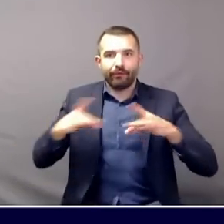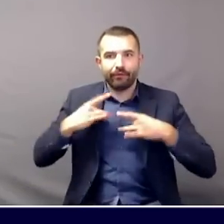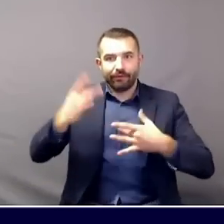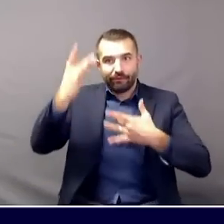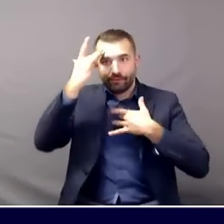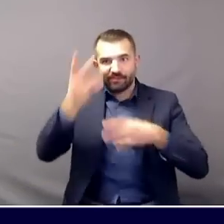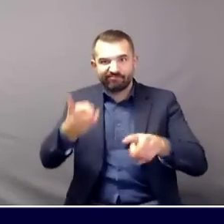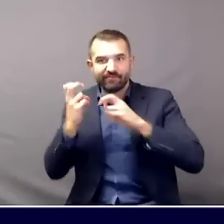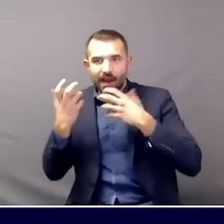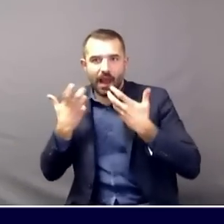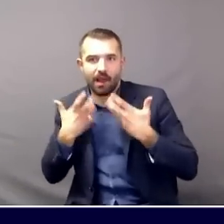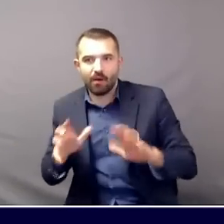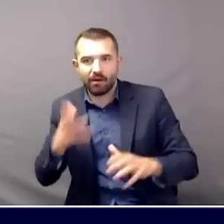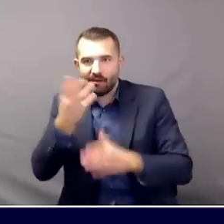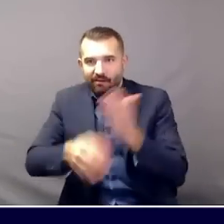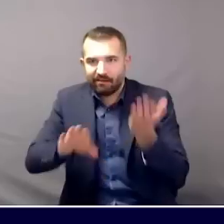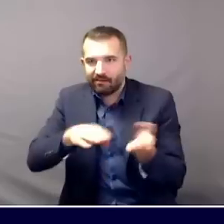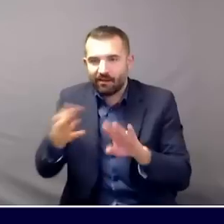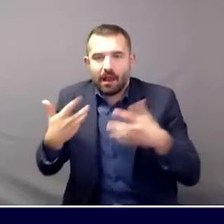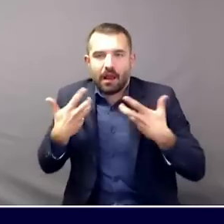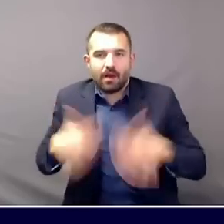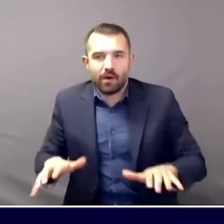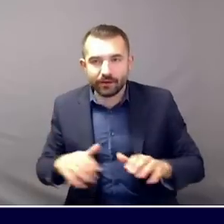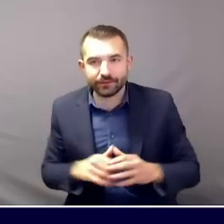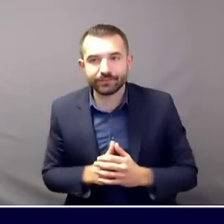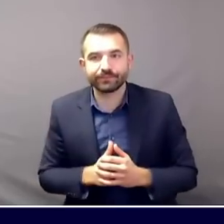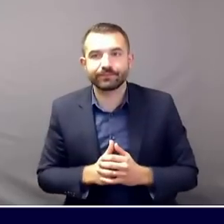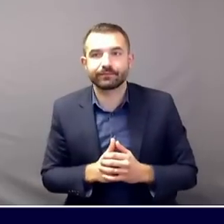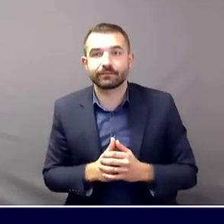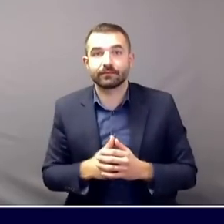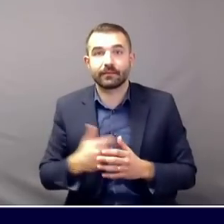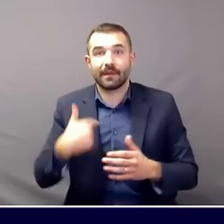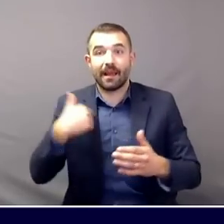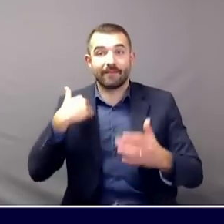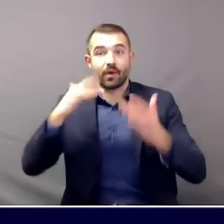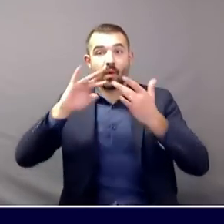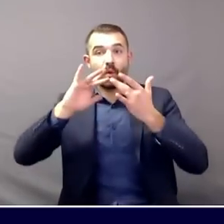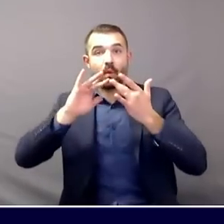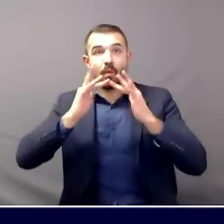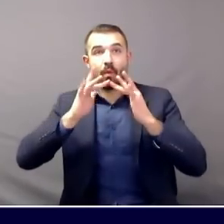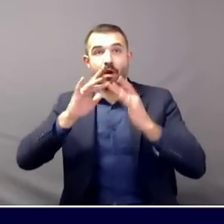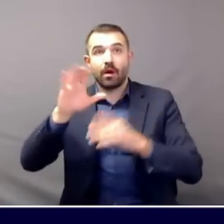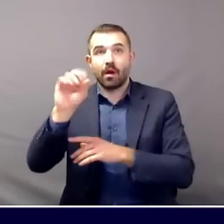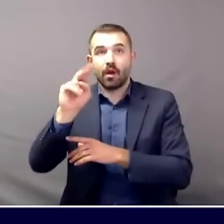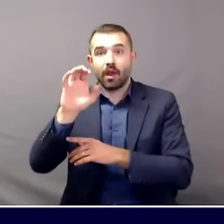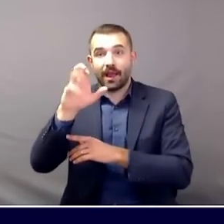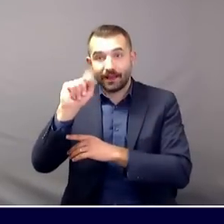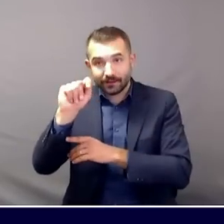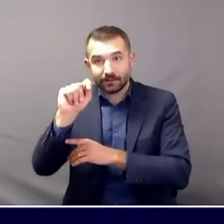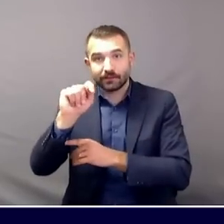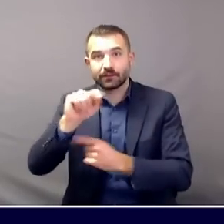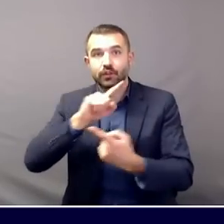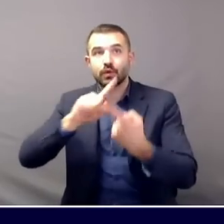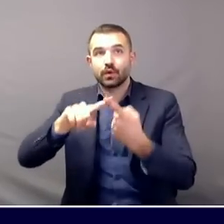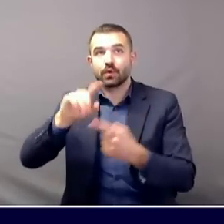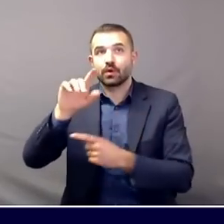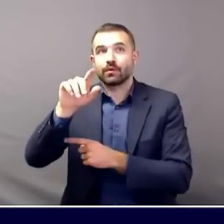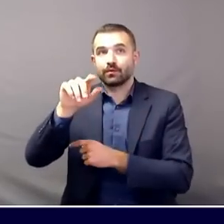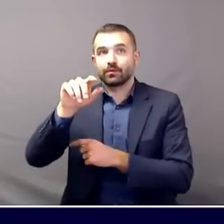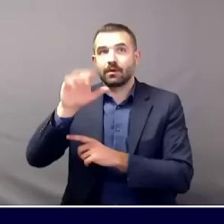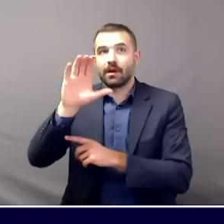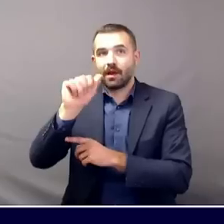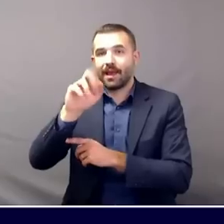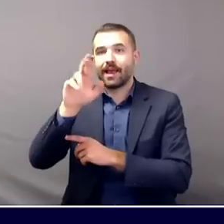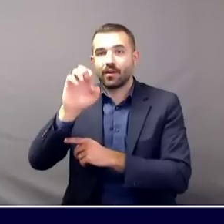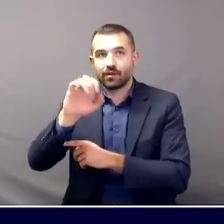access to Connect to Care Jobs, a portal where facilities can connect with qualified job applicants.